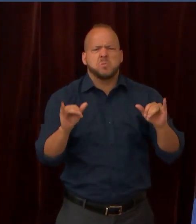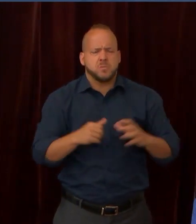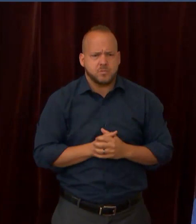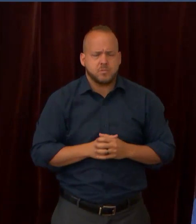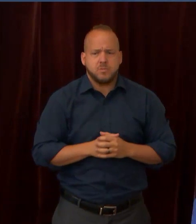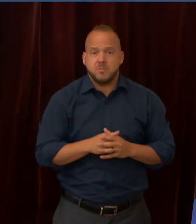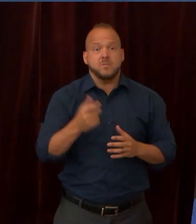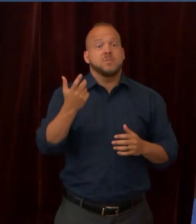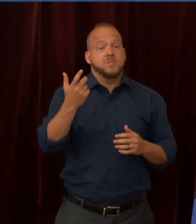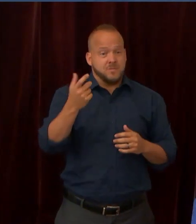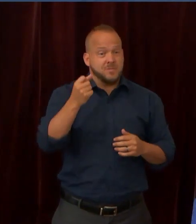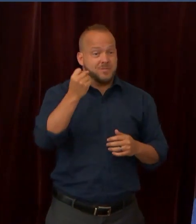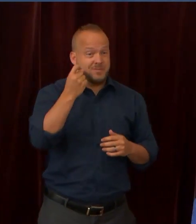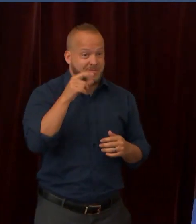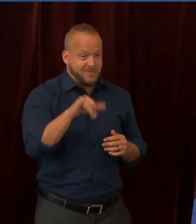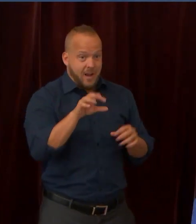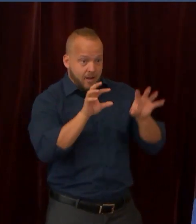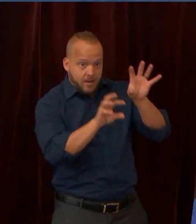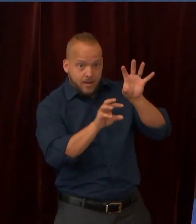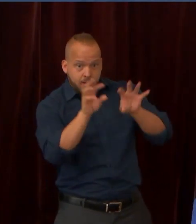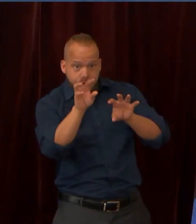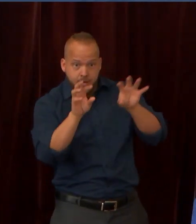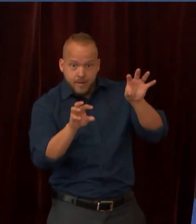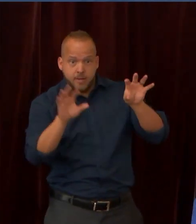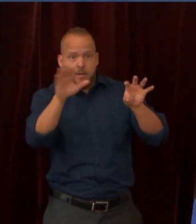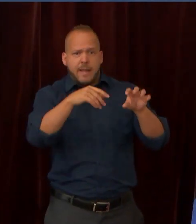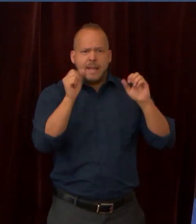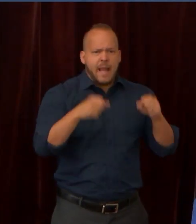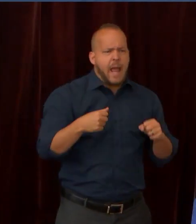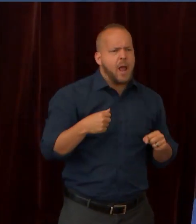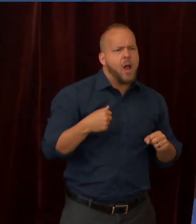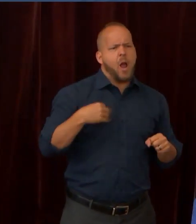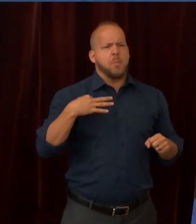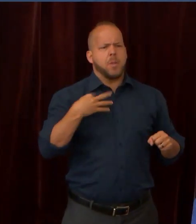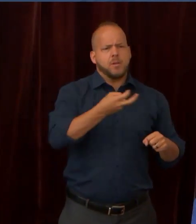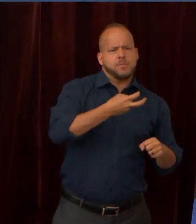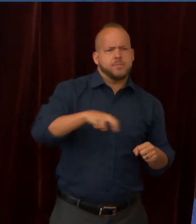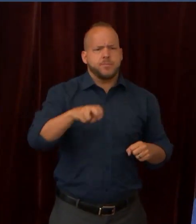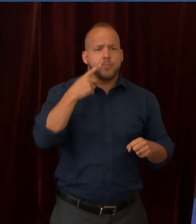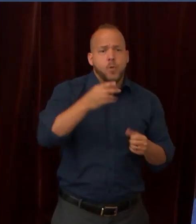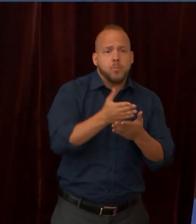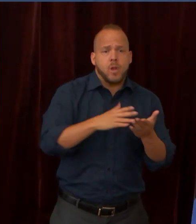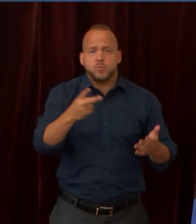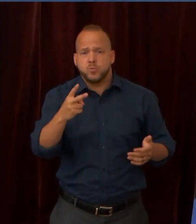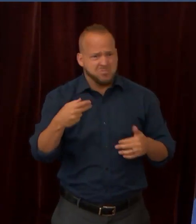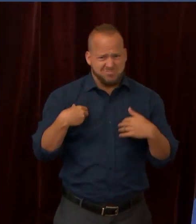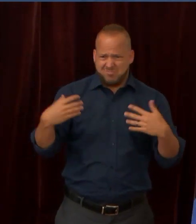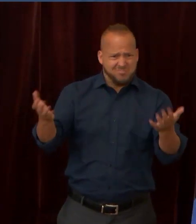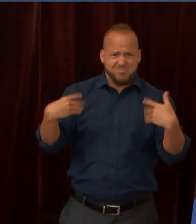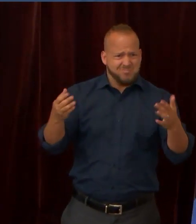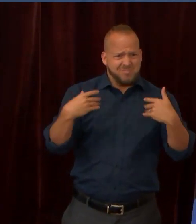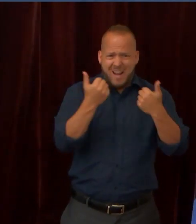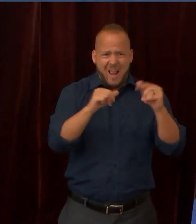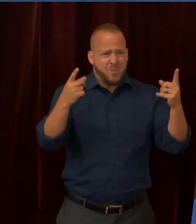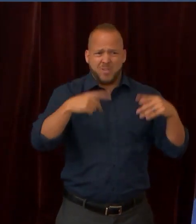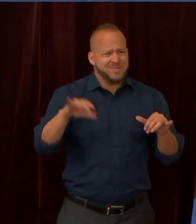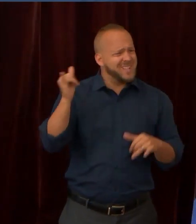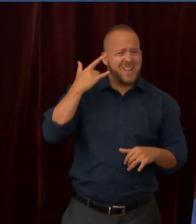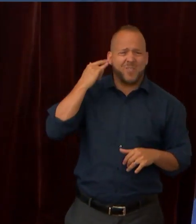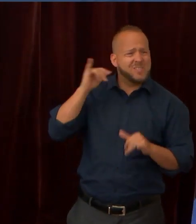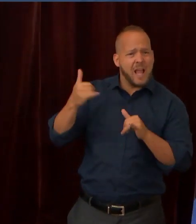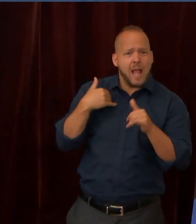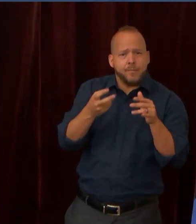the application, as in Oregon and California, the hospitalization rate, the hospital surge